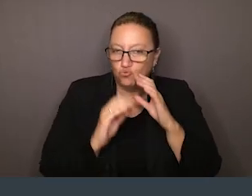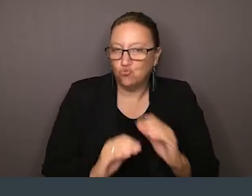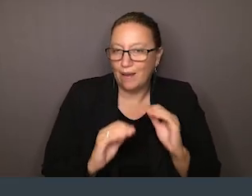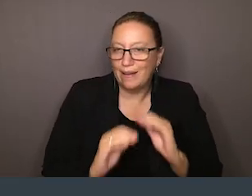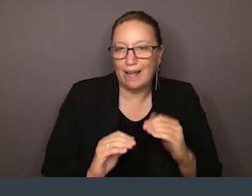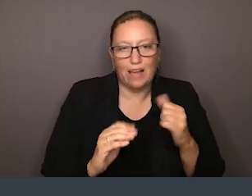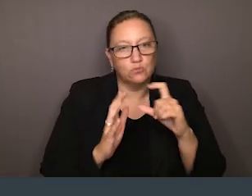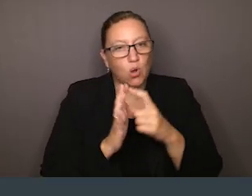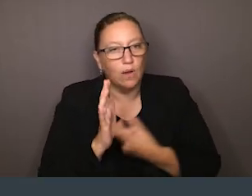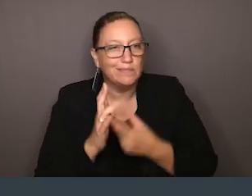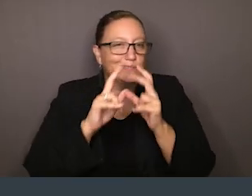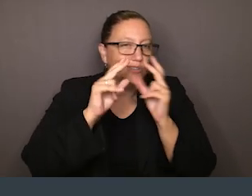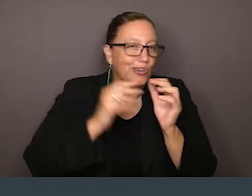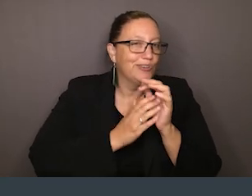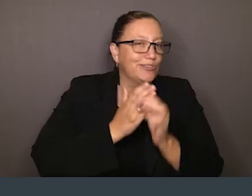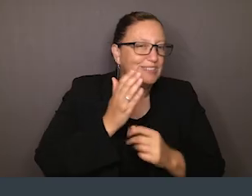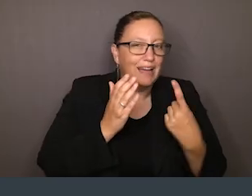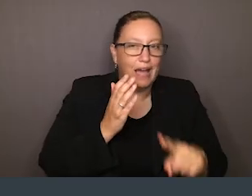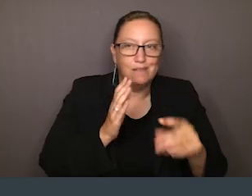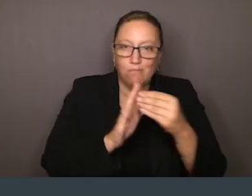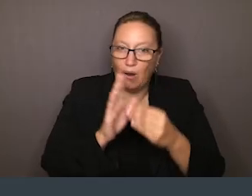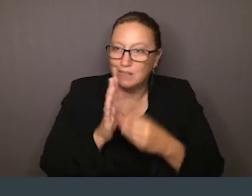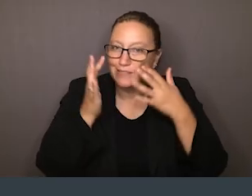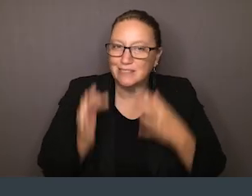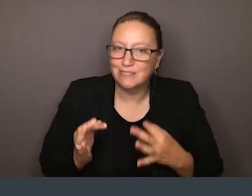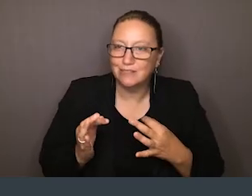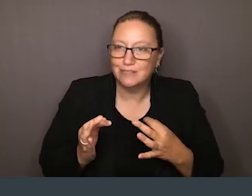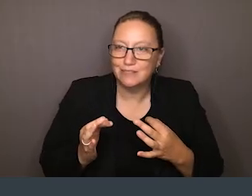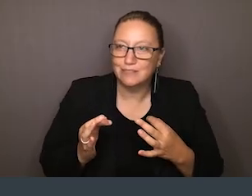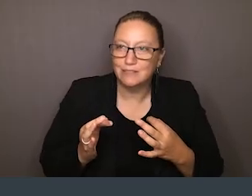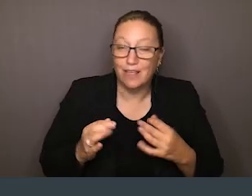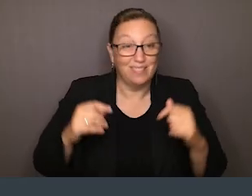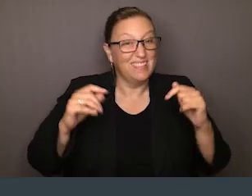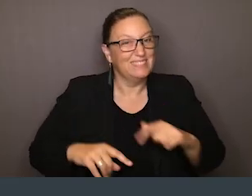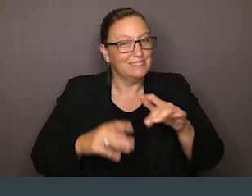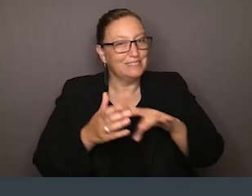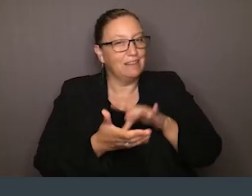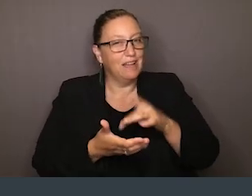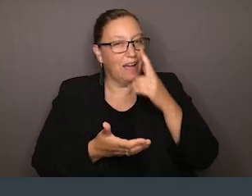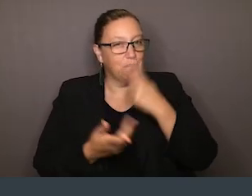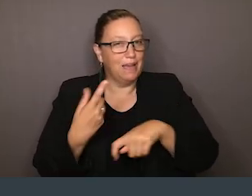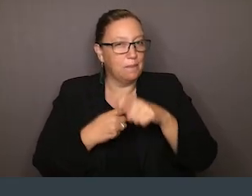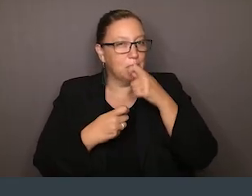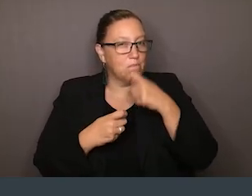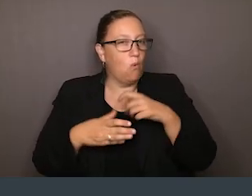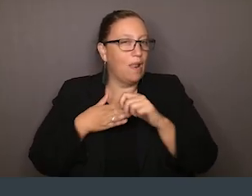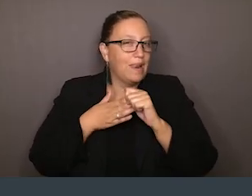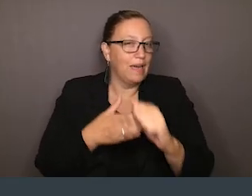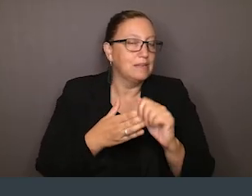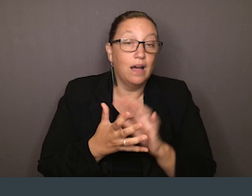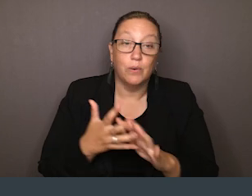and policy decisions. And the opportunity now, where the centre, I think, can play a leadership